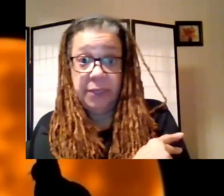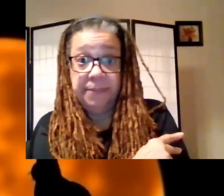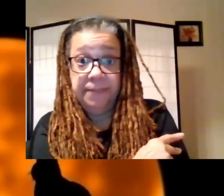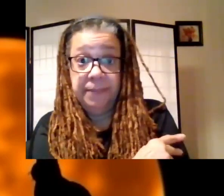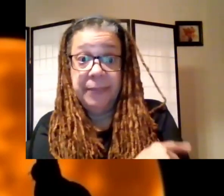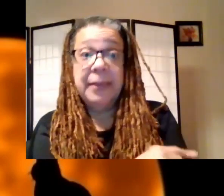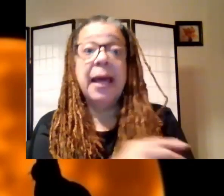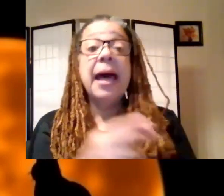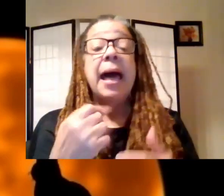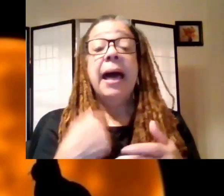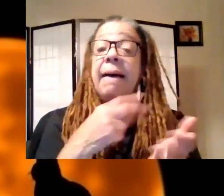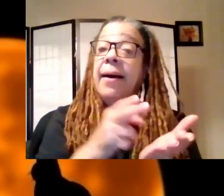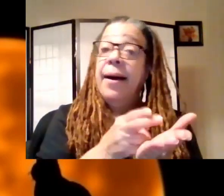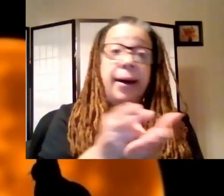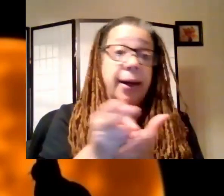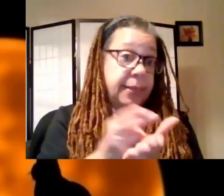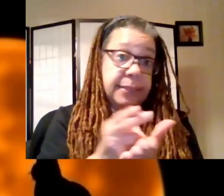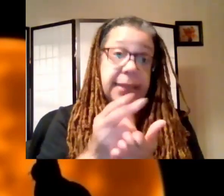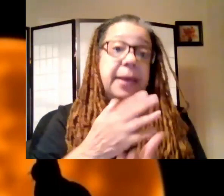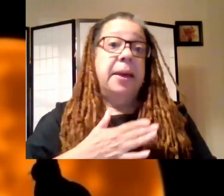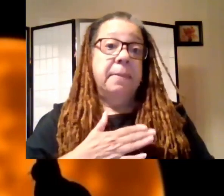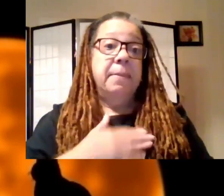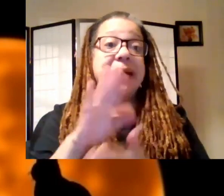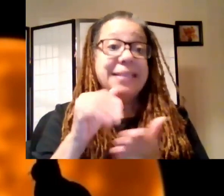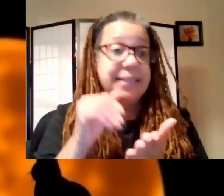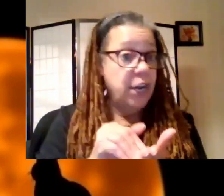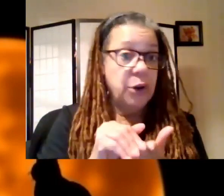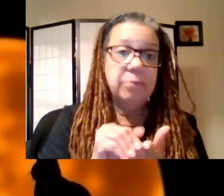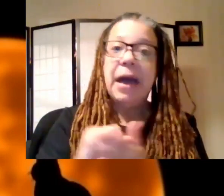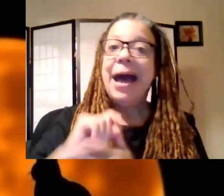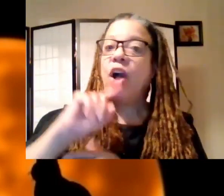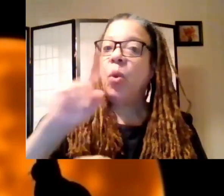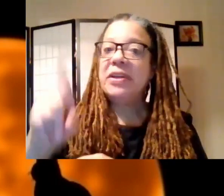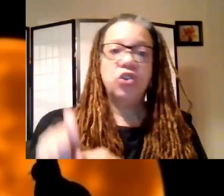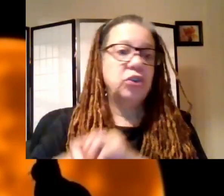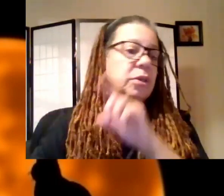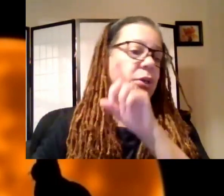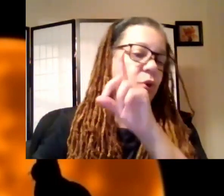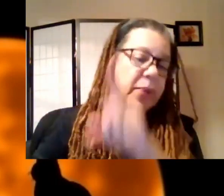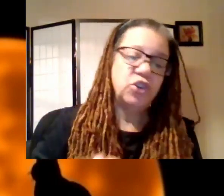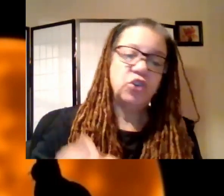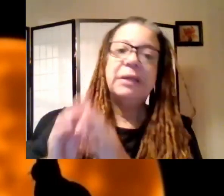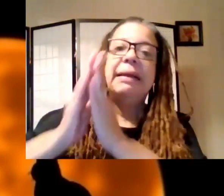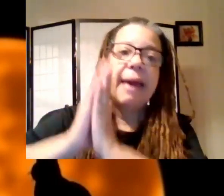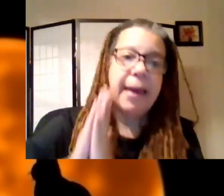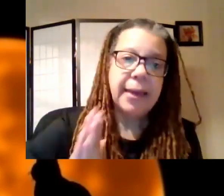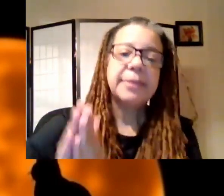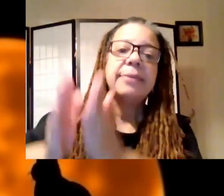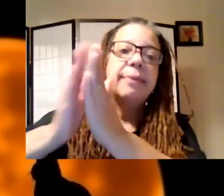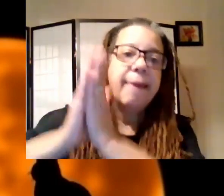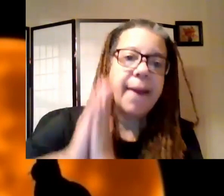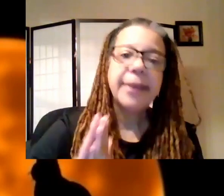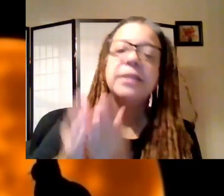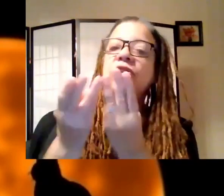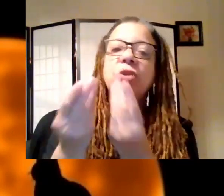I'm going to tell you that in my center, I have repeatedly questioned and asked for, a